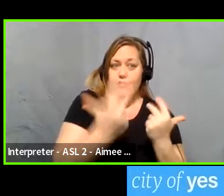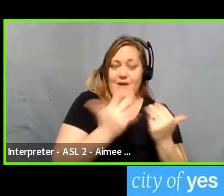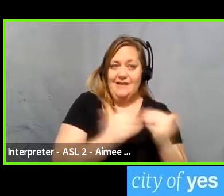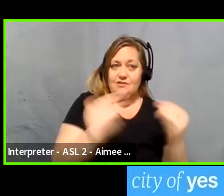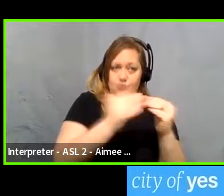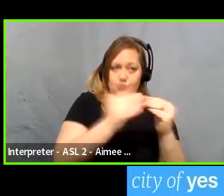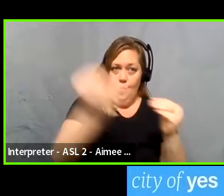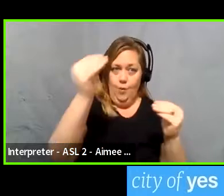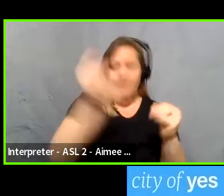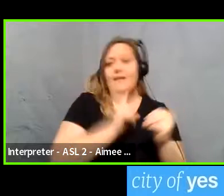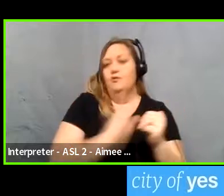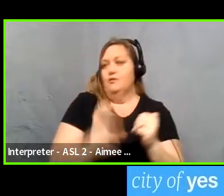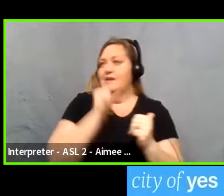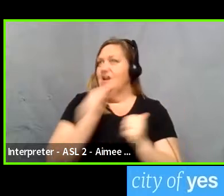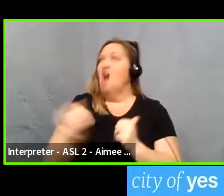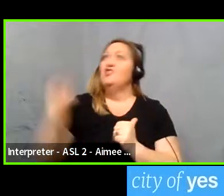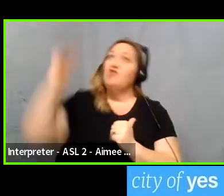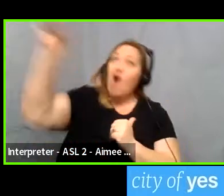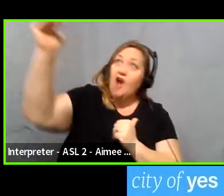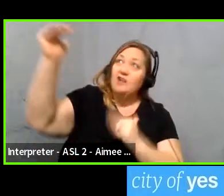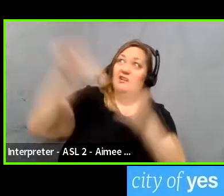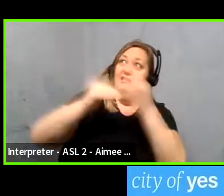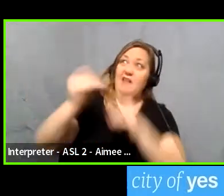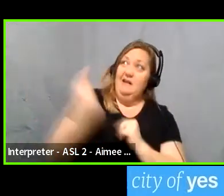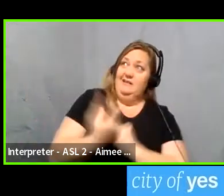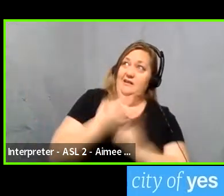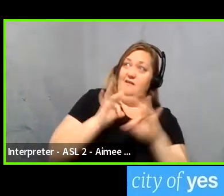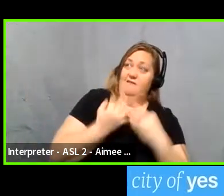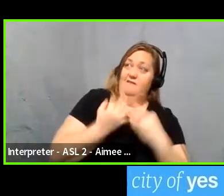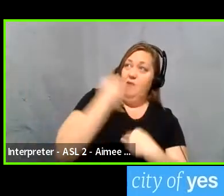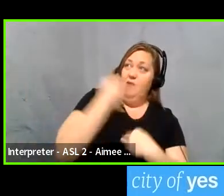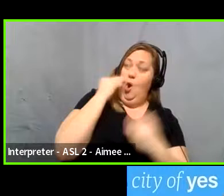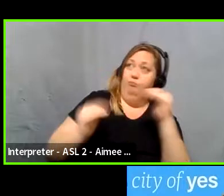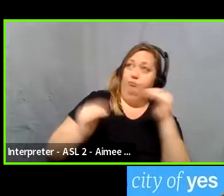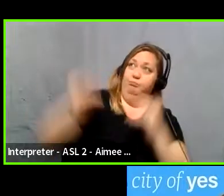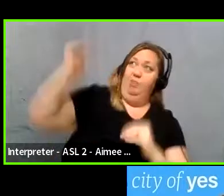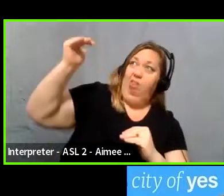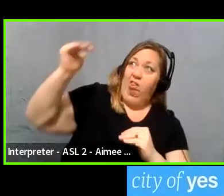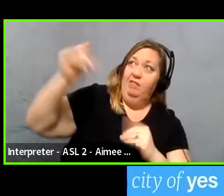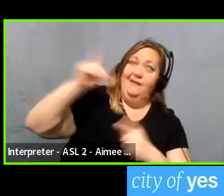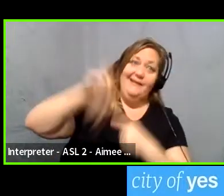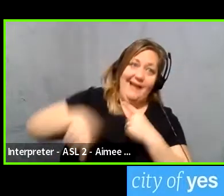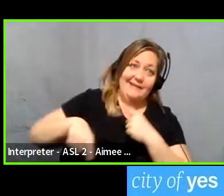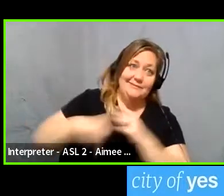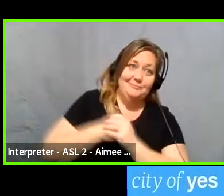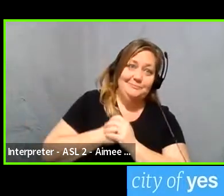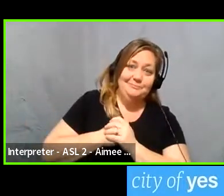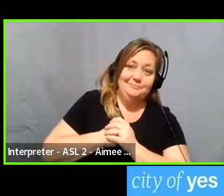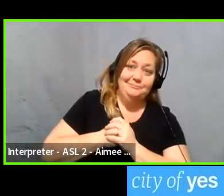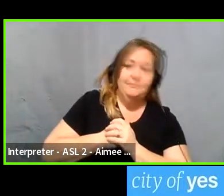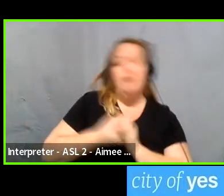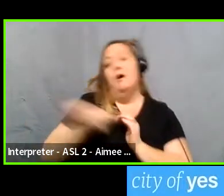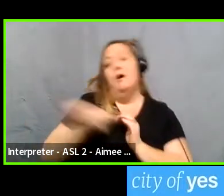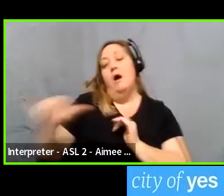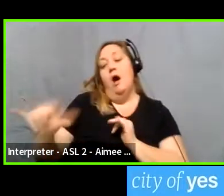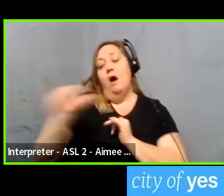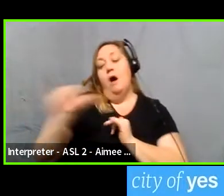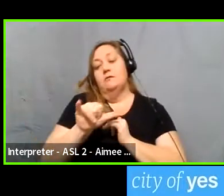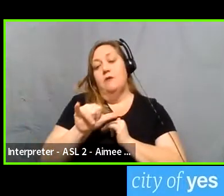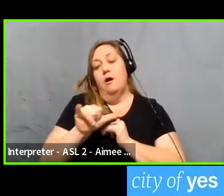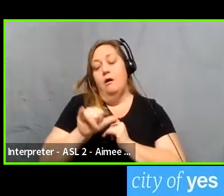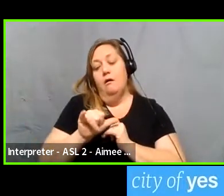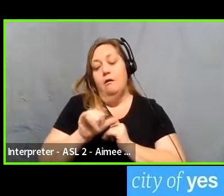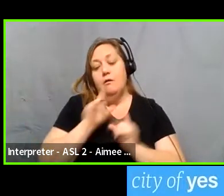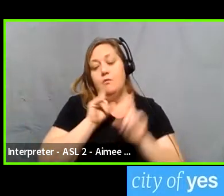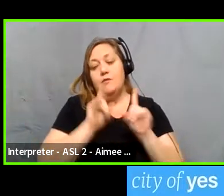So that's actually not really taller than a single family home could be in single family districts. Also, so just to respond to